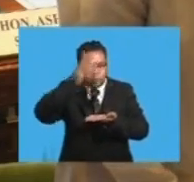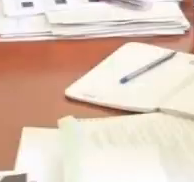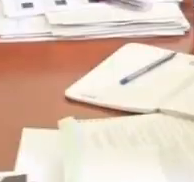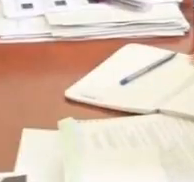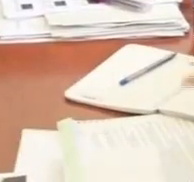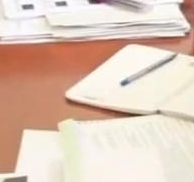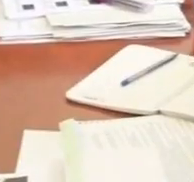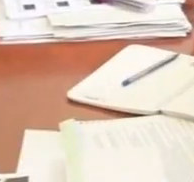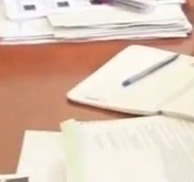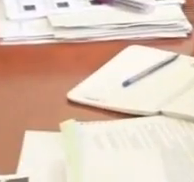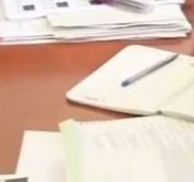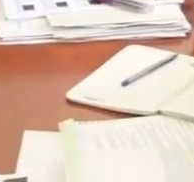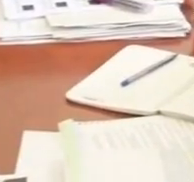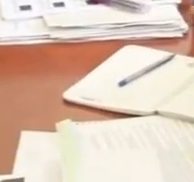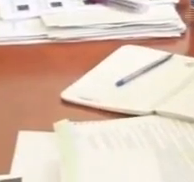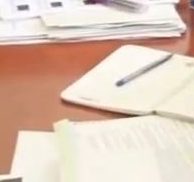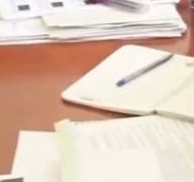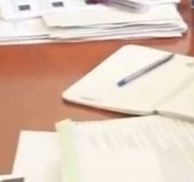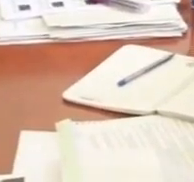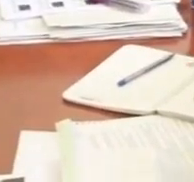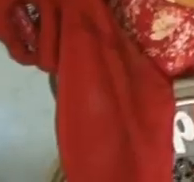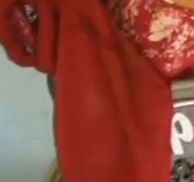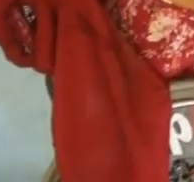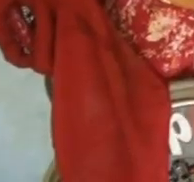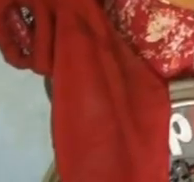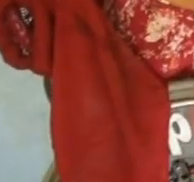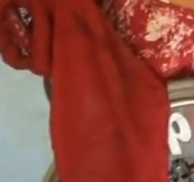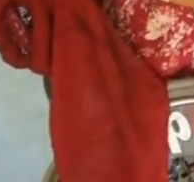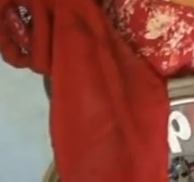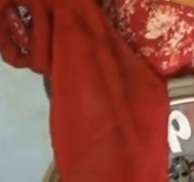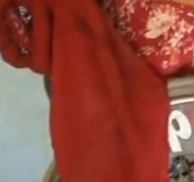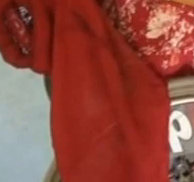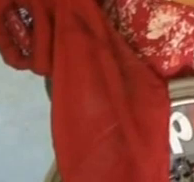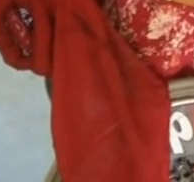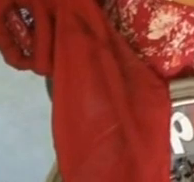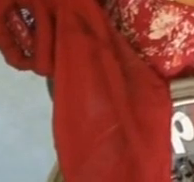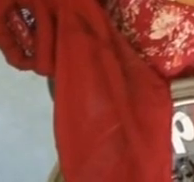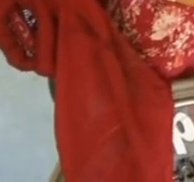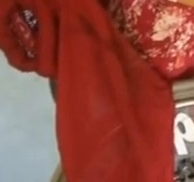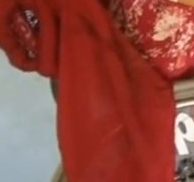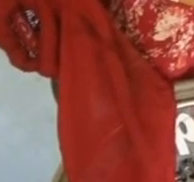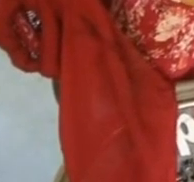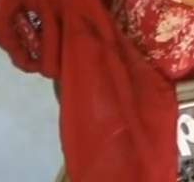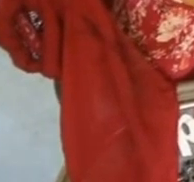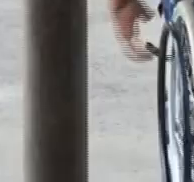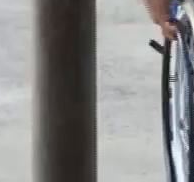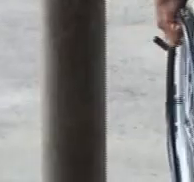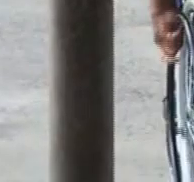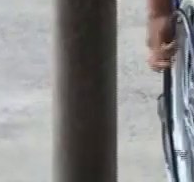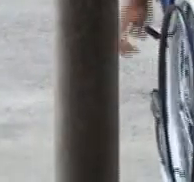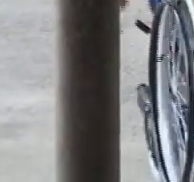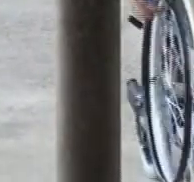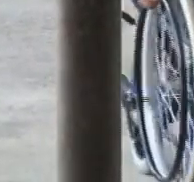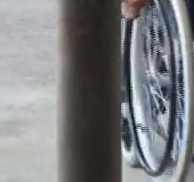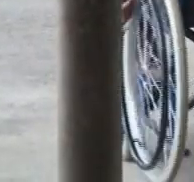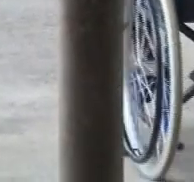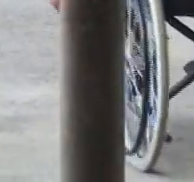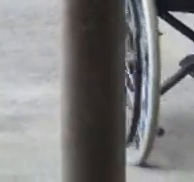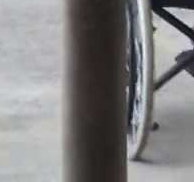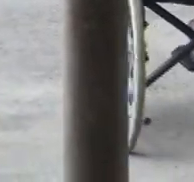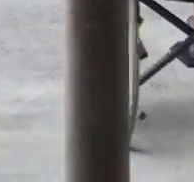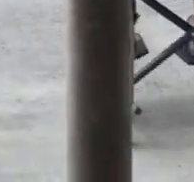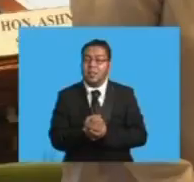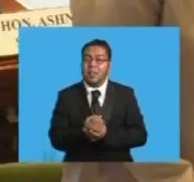the FNCDP and other relevant stakeholders will be able, and the ministry of course taking the lead role, will be